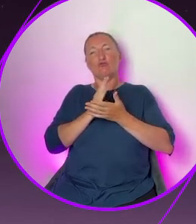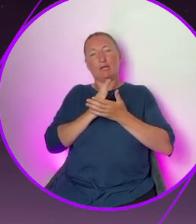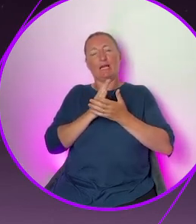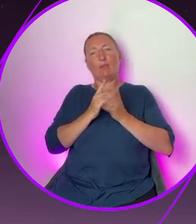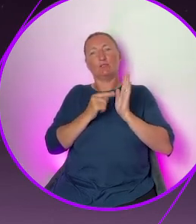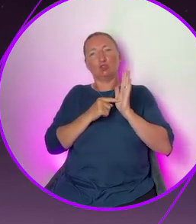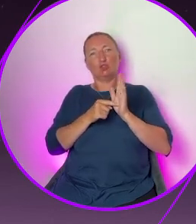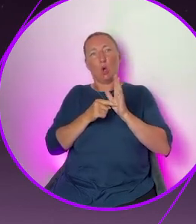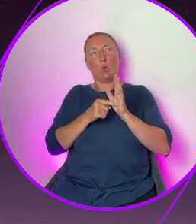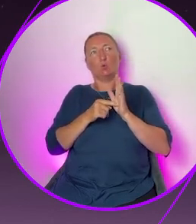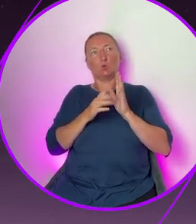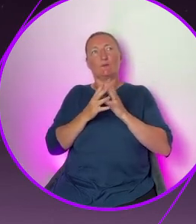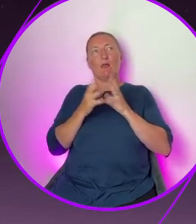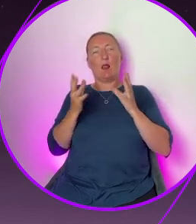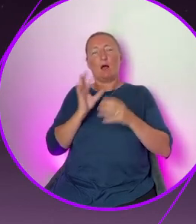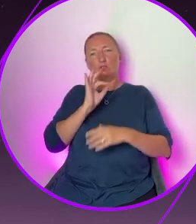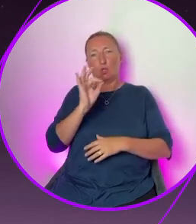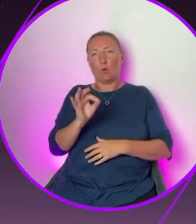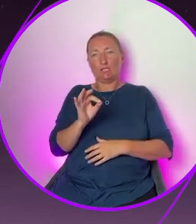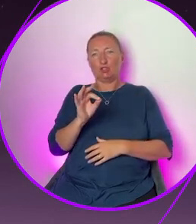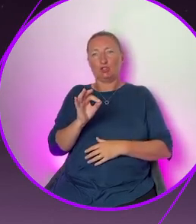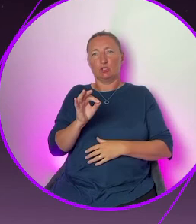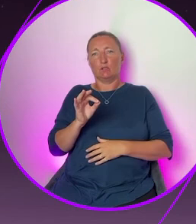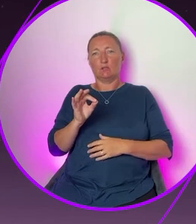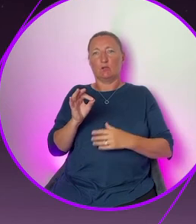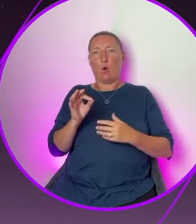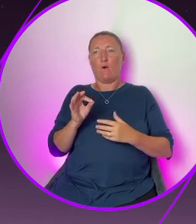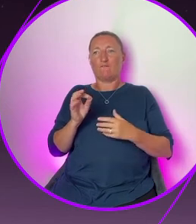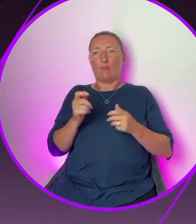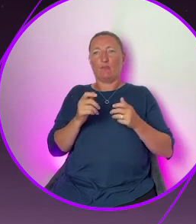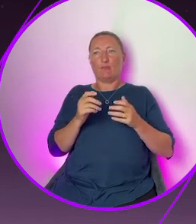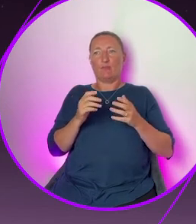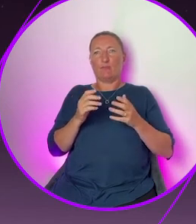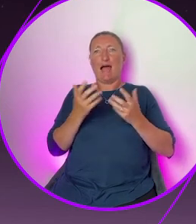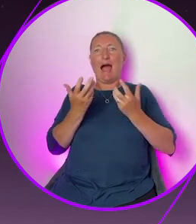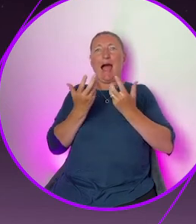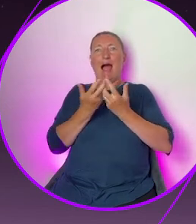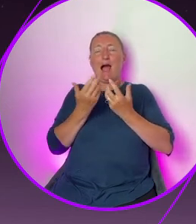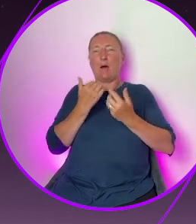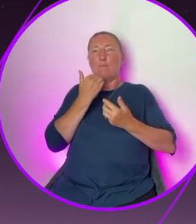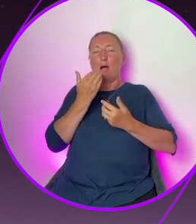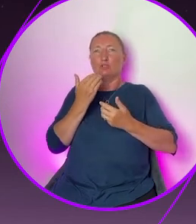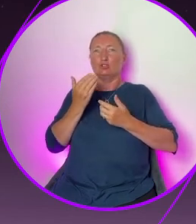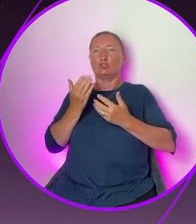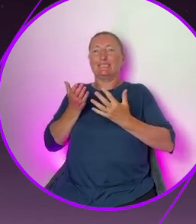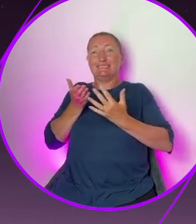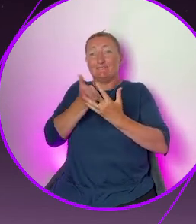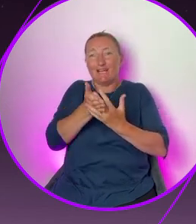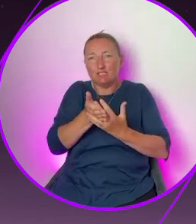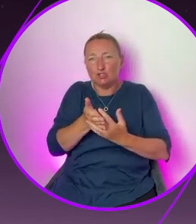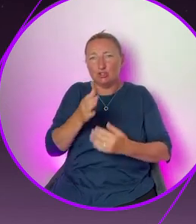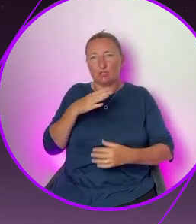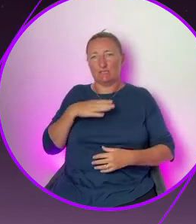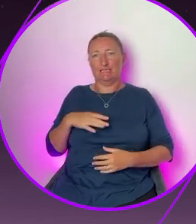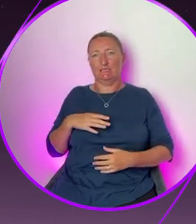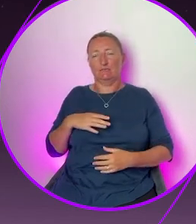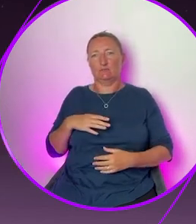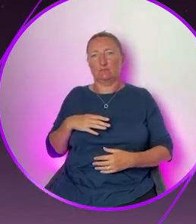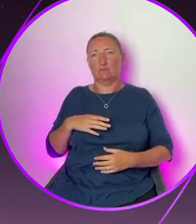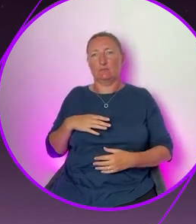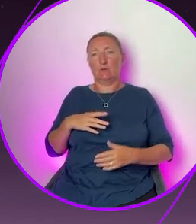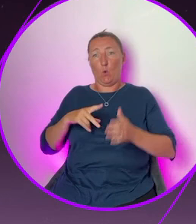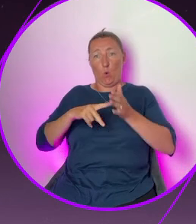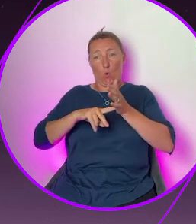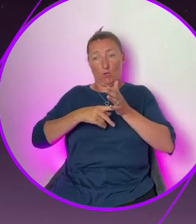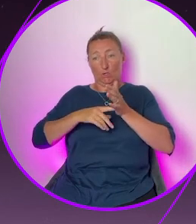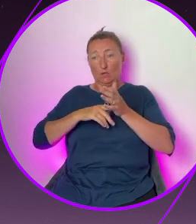larger, which is the scale of intervention, and that as you know, as great as it is for organizations to